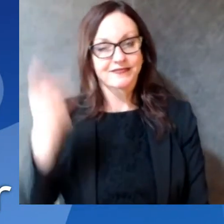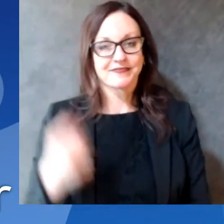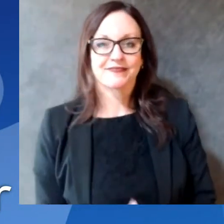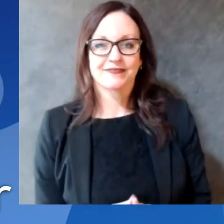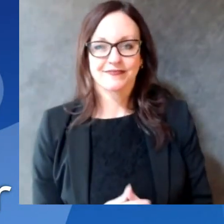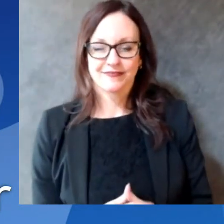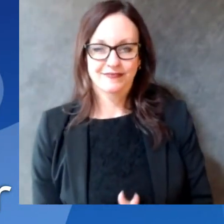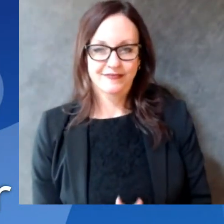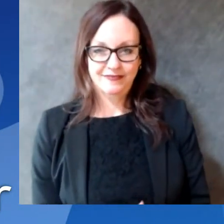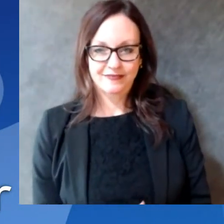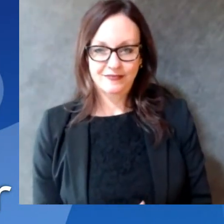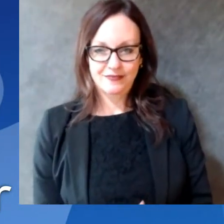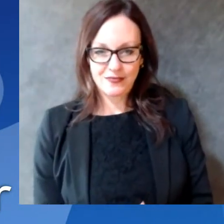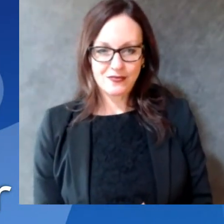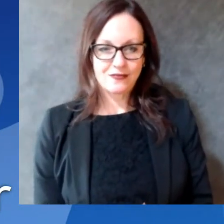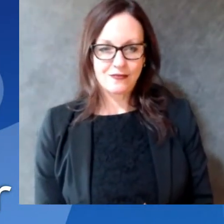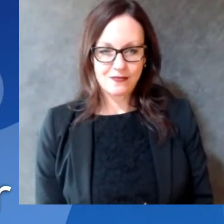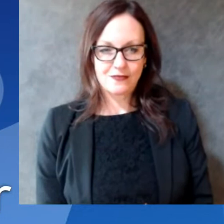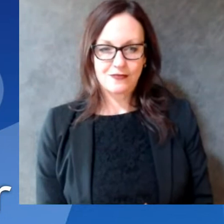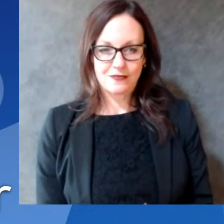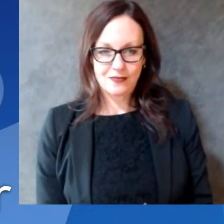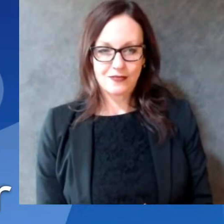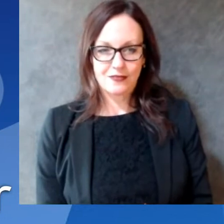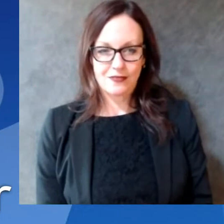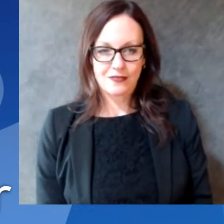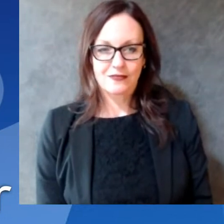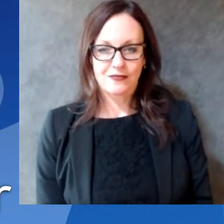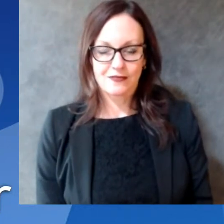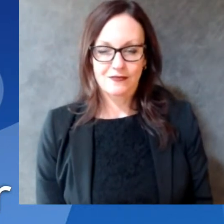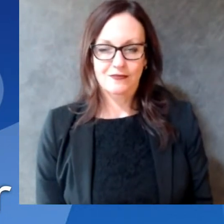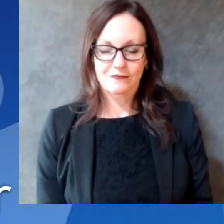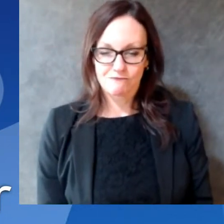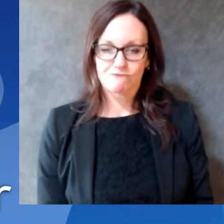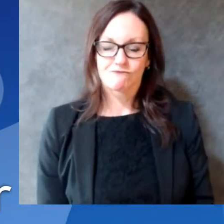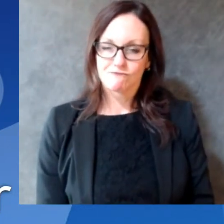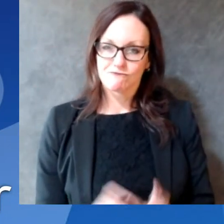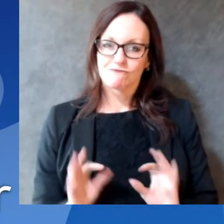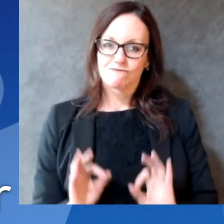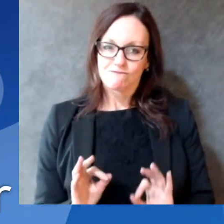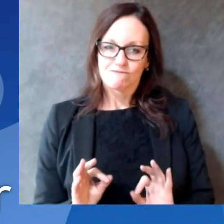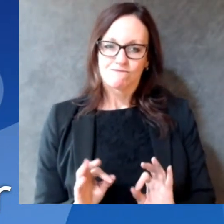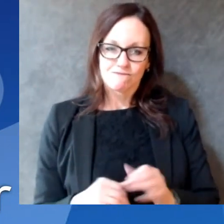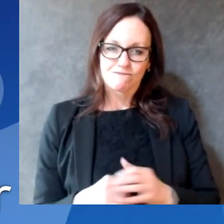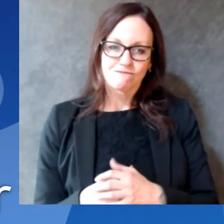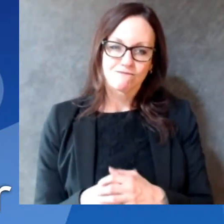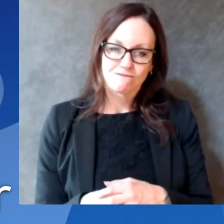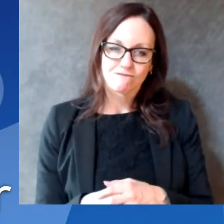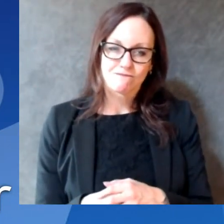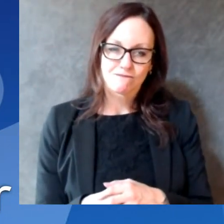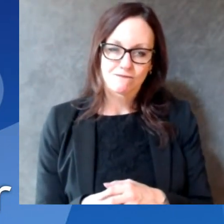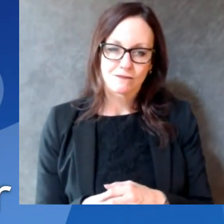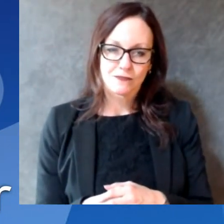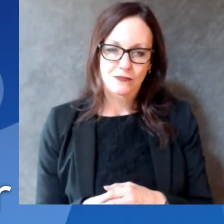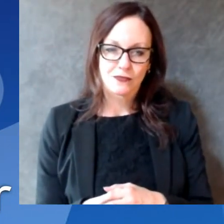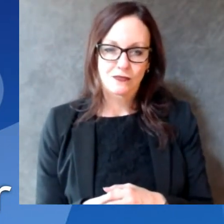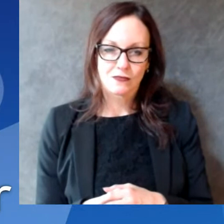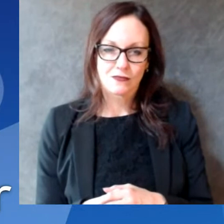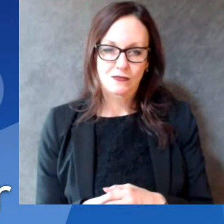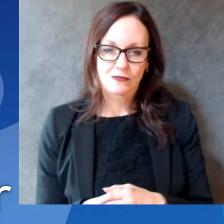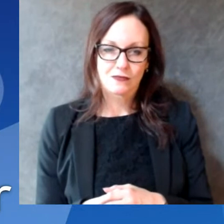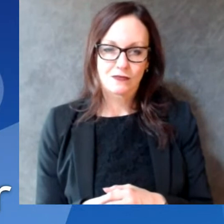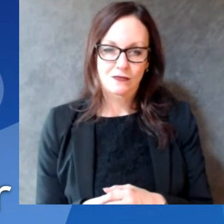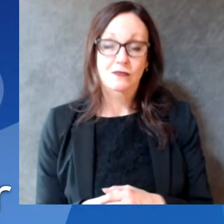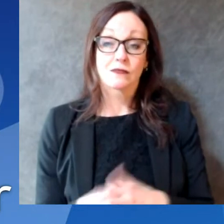Hello, and thanks for taking my question today. So I have a question about the Biden administration's use it or lose it